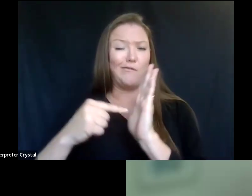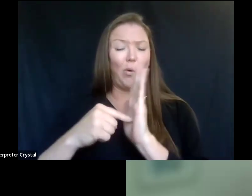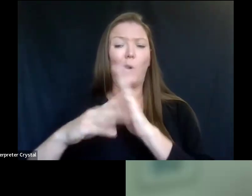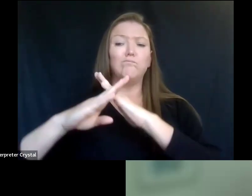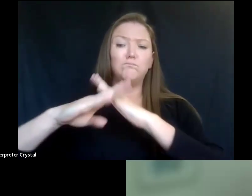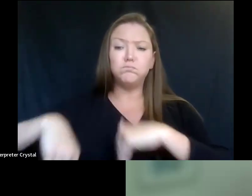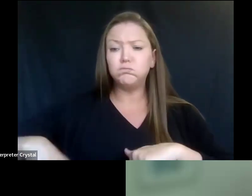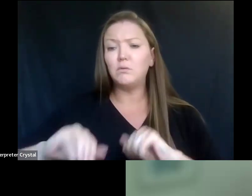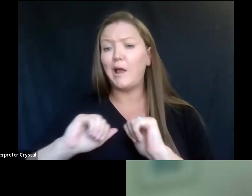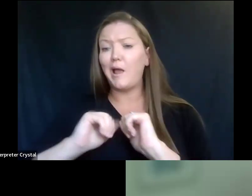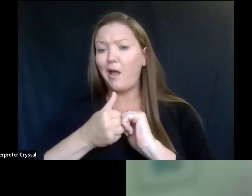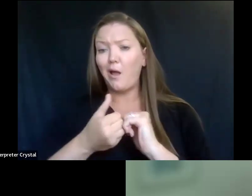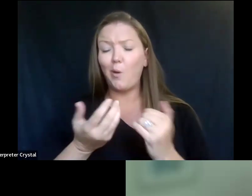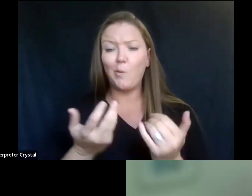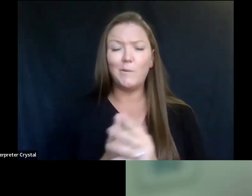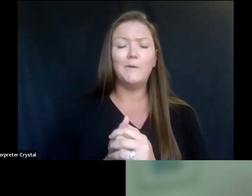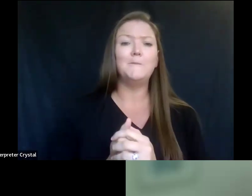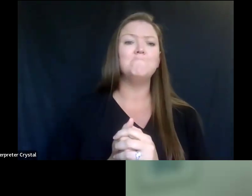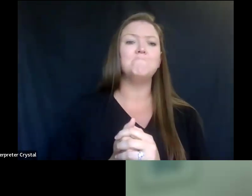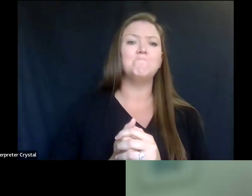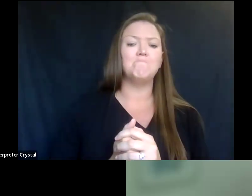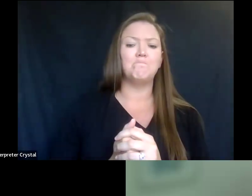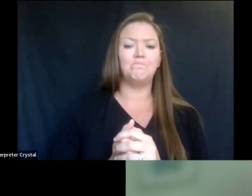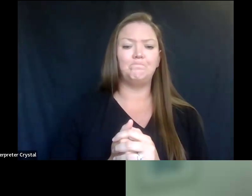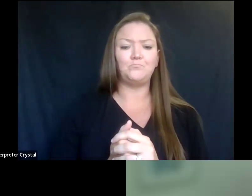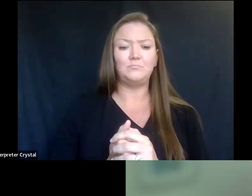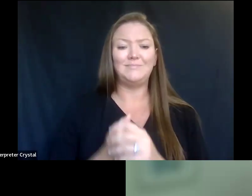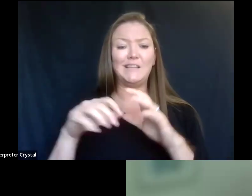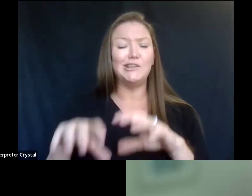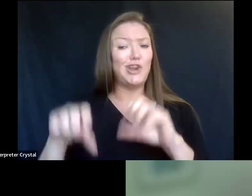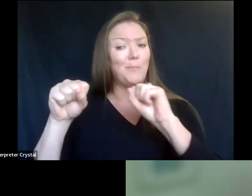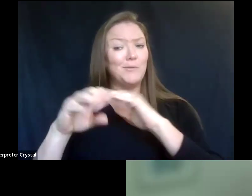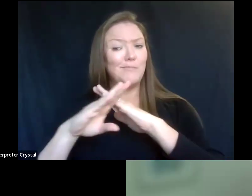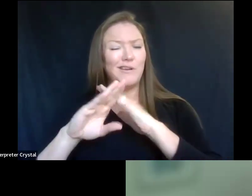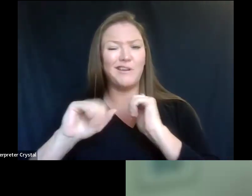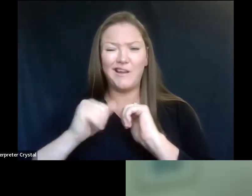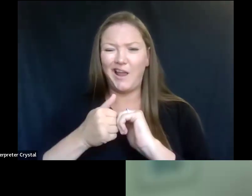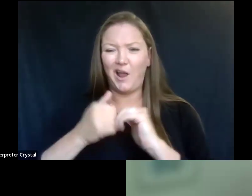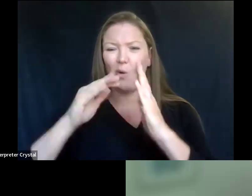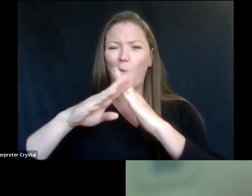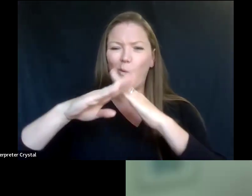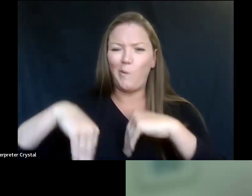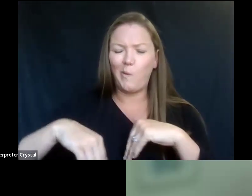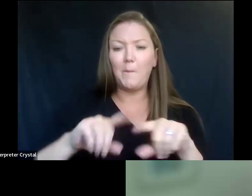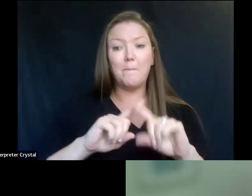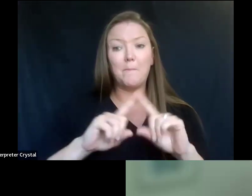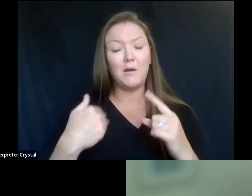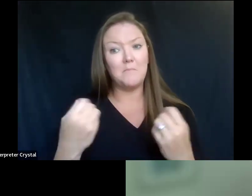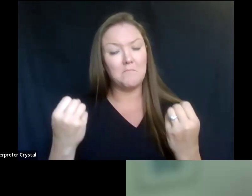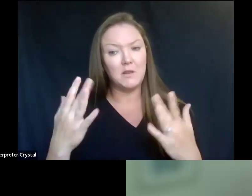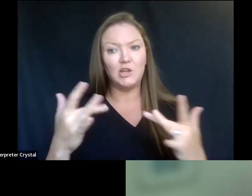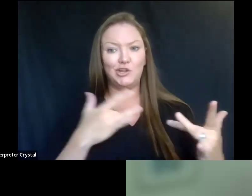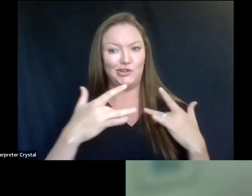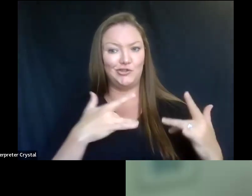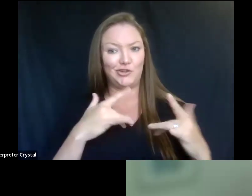how do we overcome barriers to adoption. But there was also that concern by folks that it's like, yeah, as